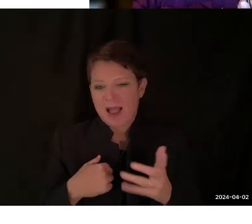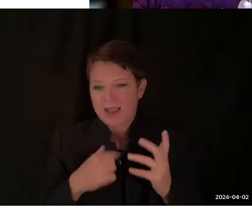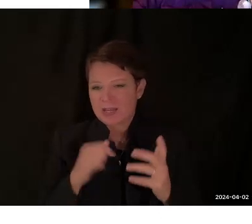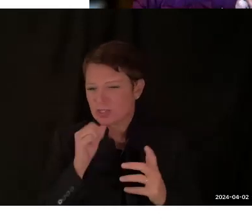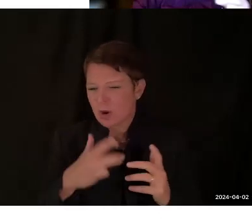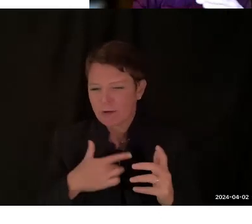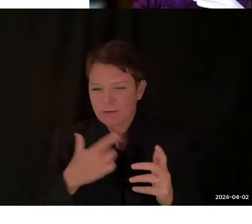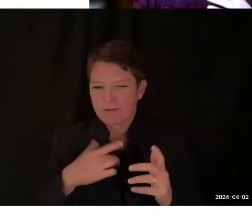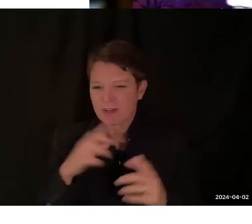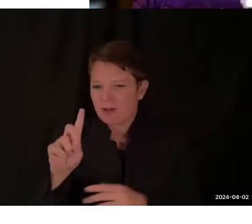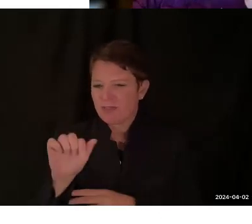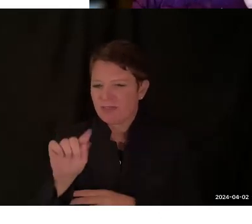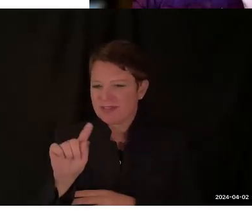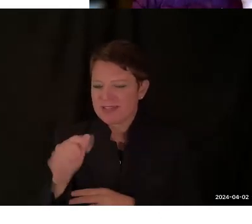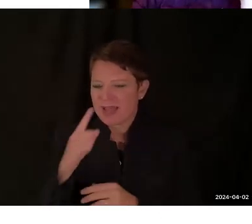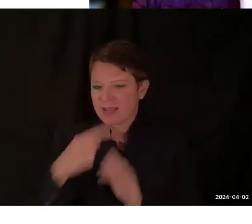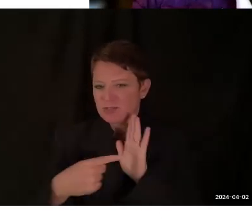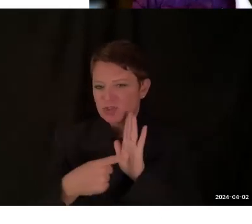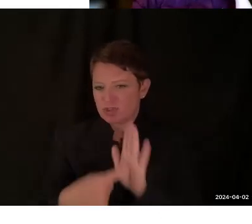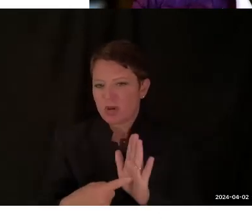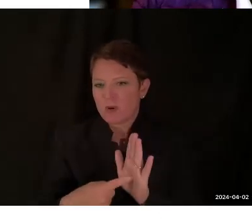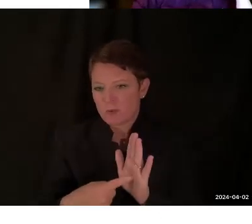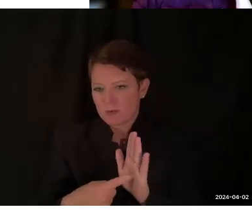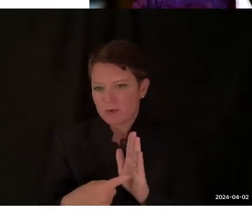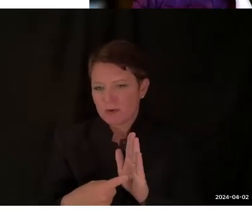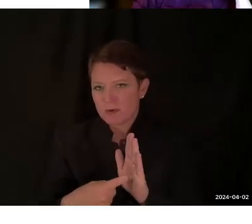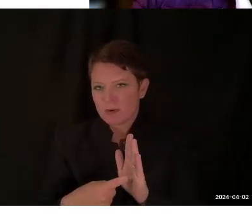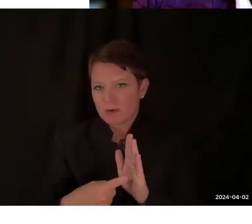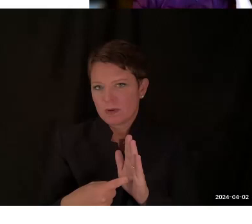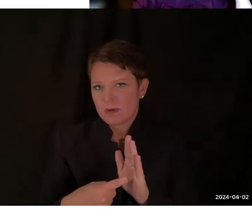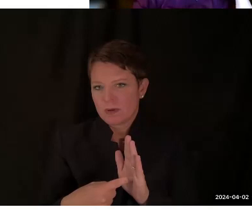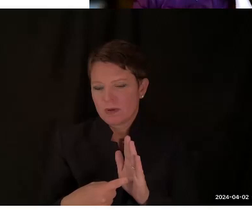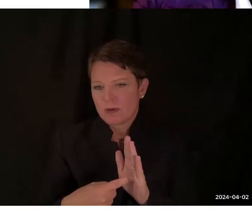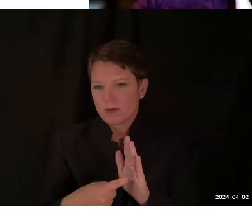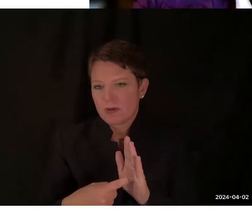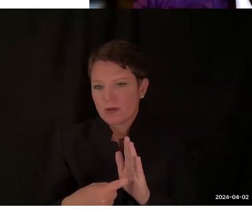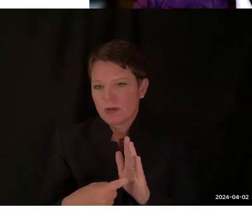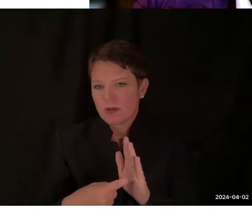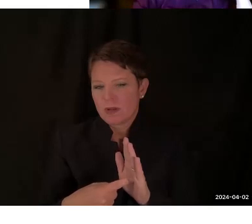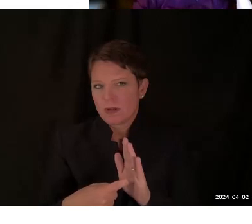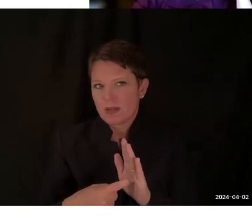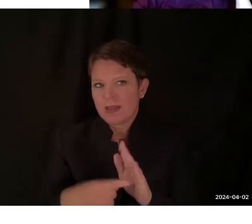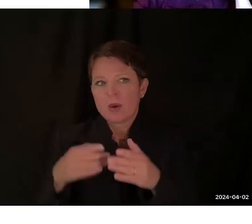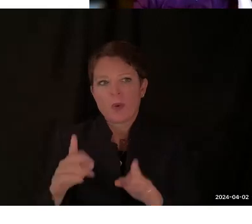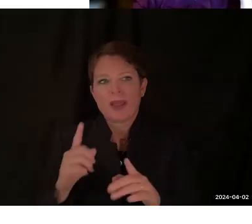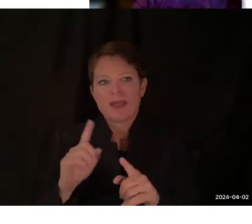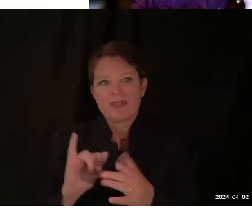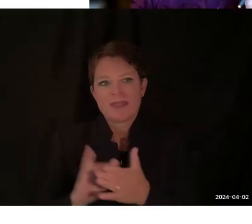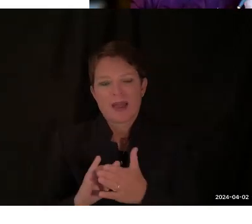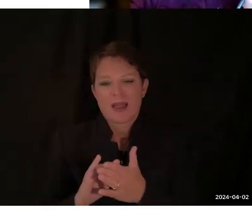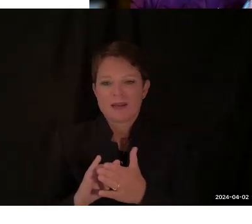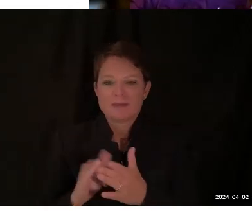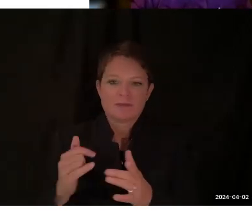don't feel like the data is being presented in a way that shows me